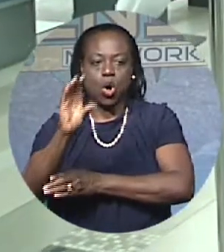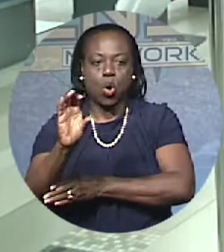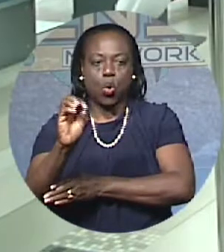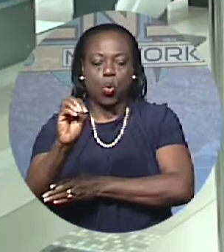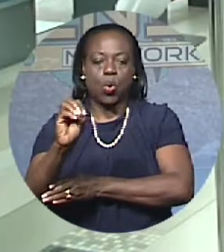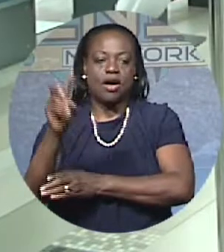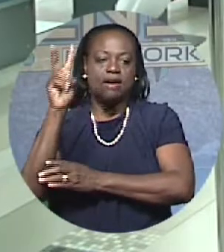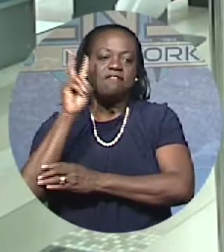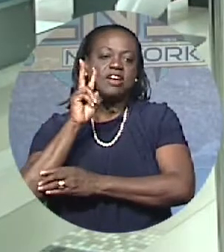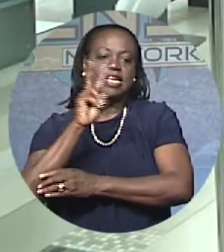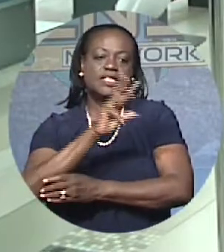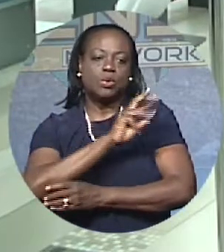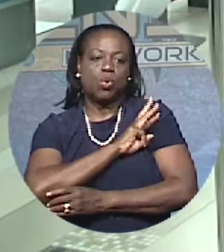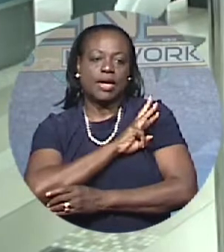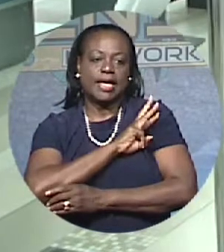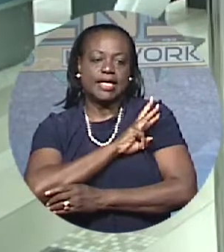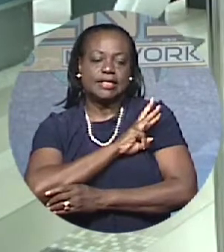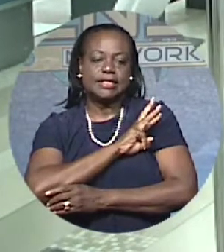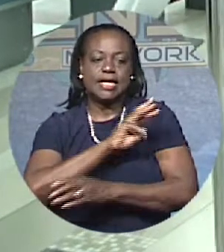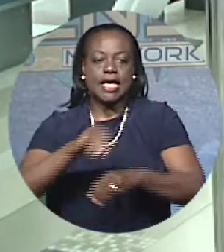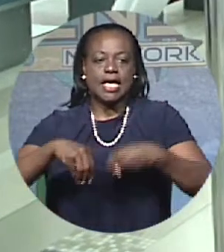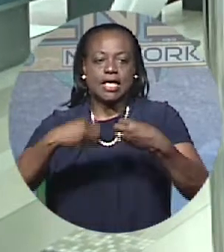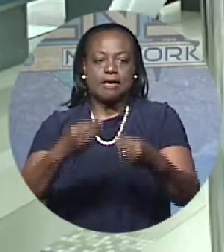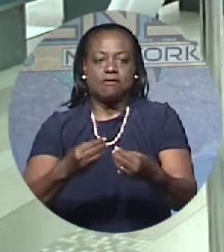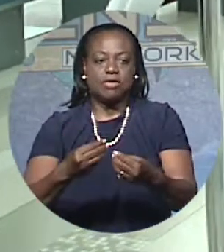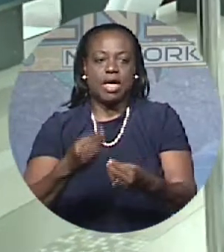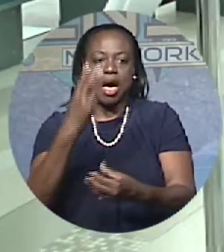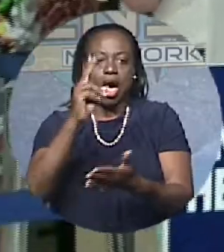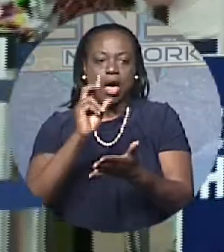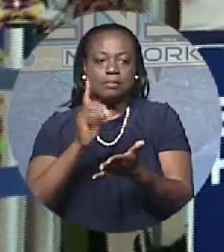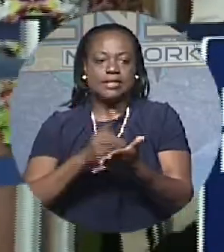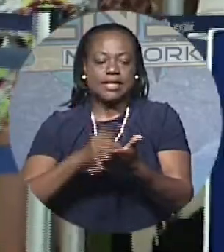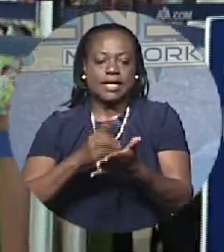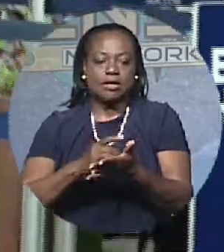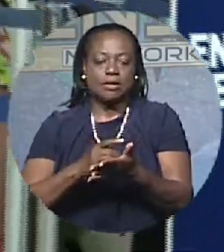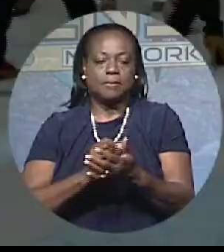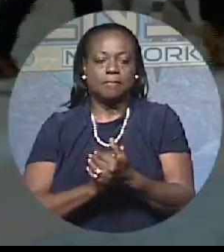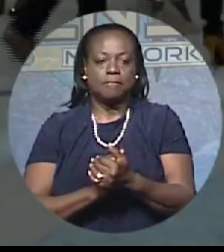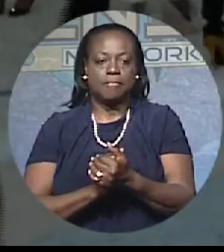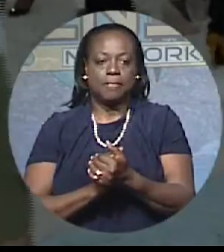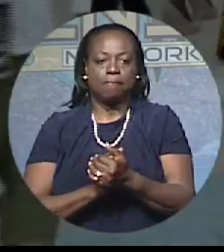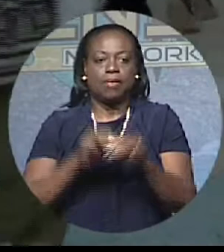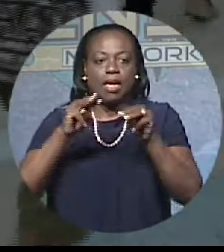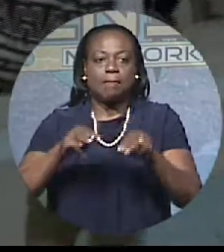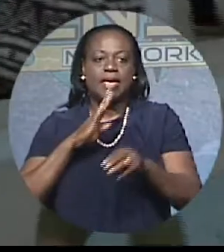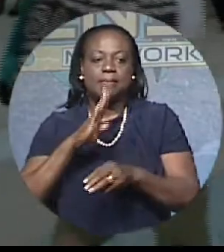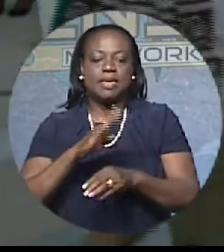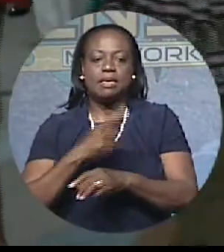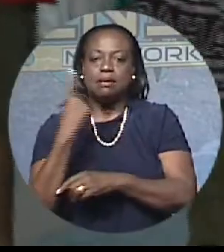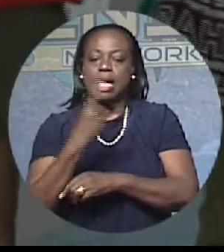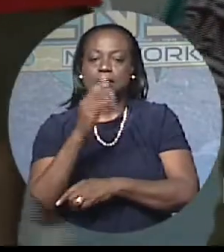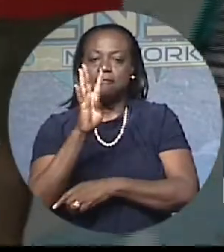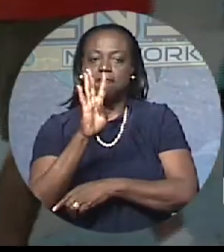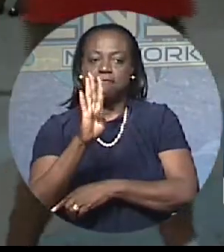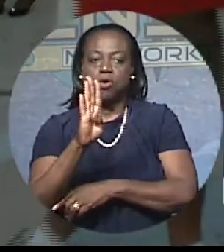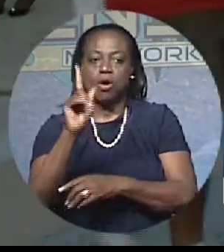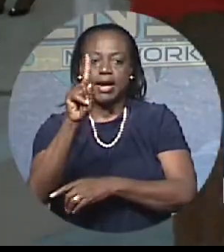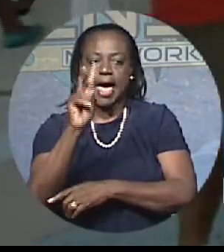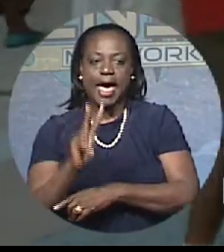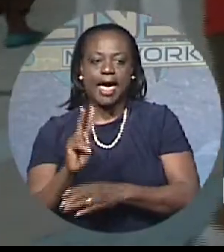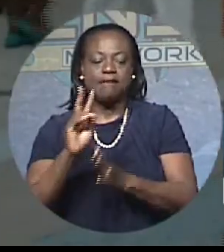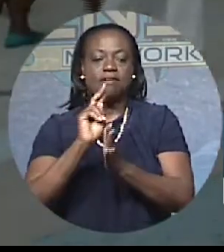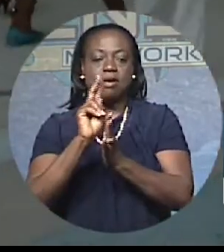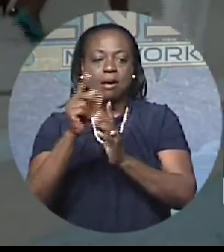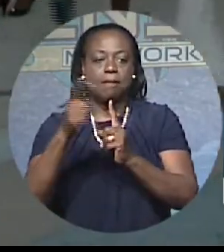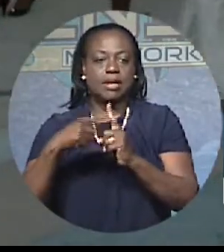Vernice Joaquin, provides this update on the LPIA expansion. Probably about 4 months, maybe 4.5 months